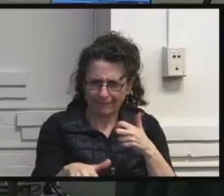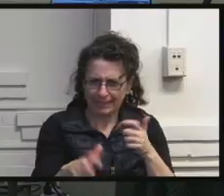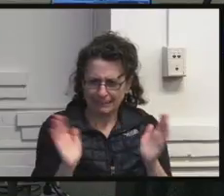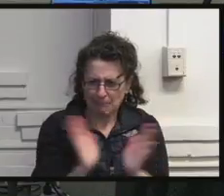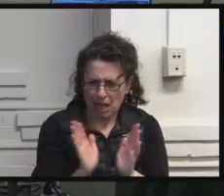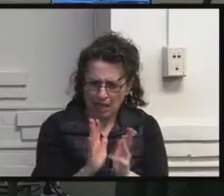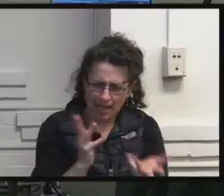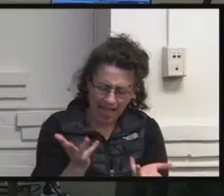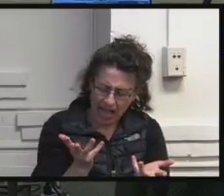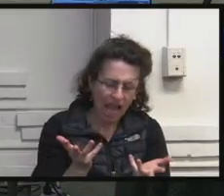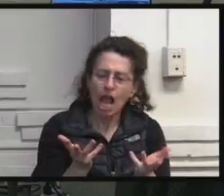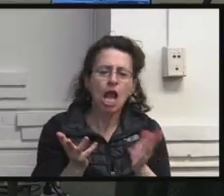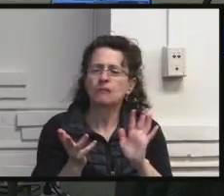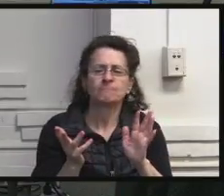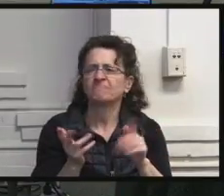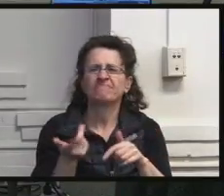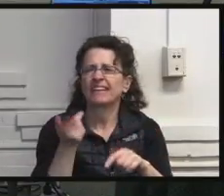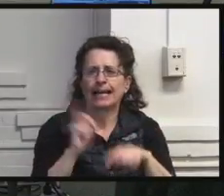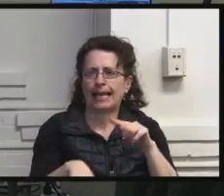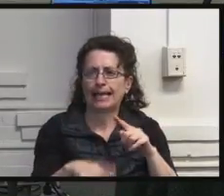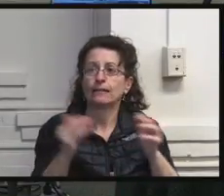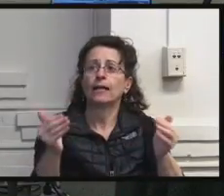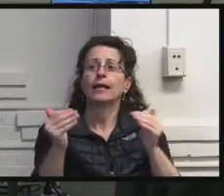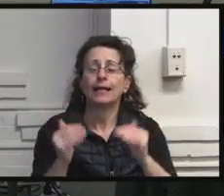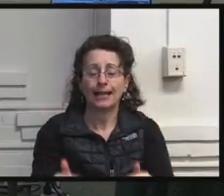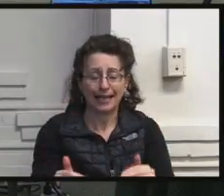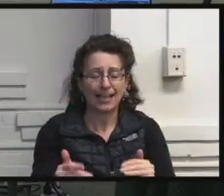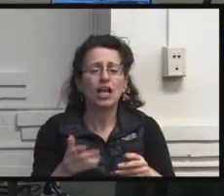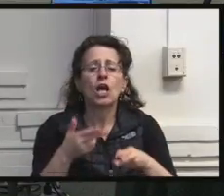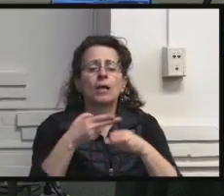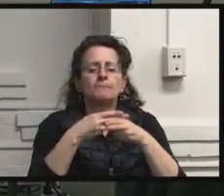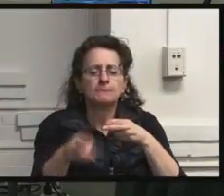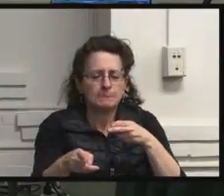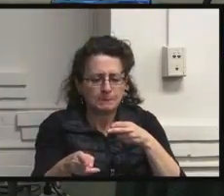a short-term closure alternative that we proceeded forward with.